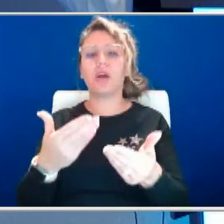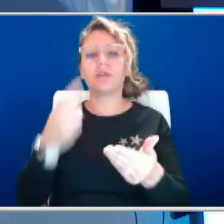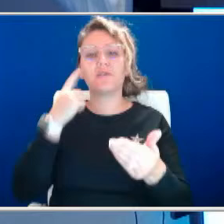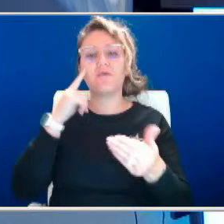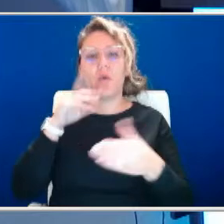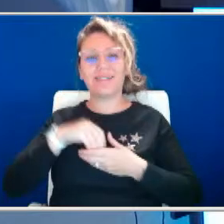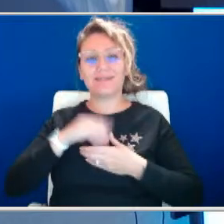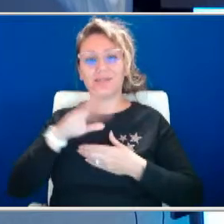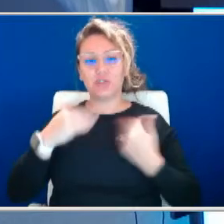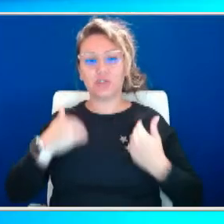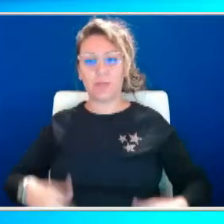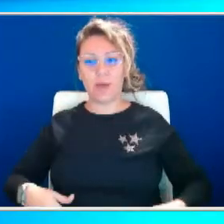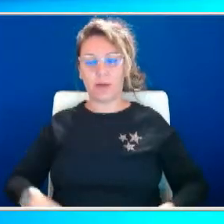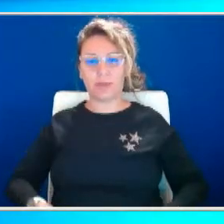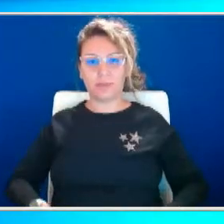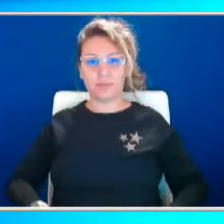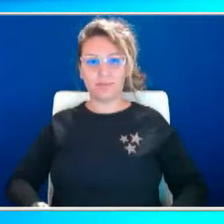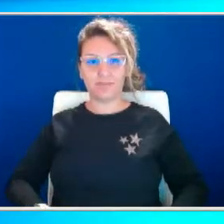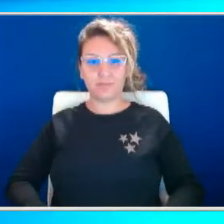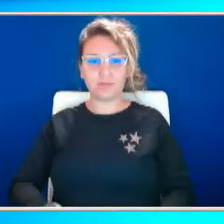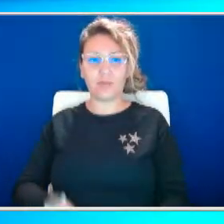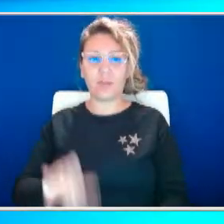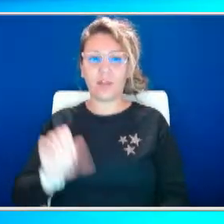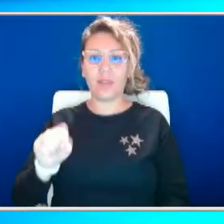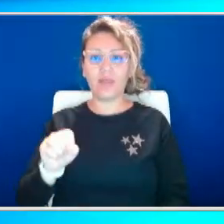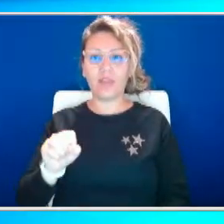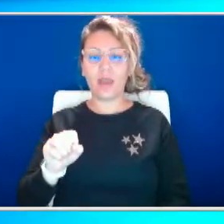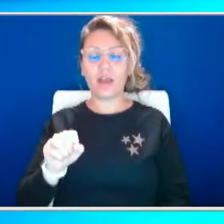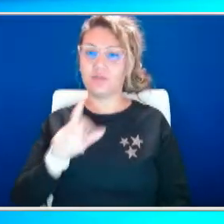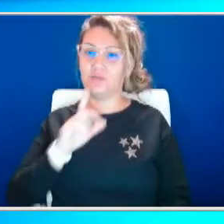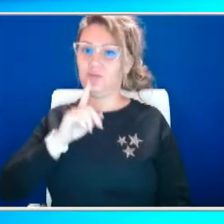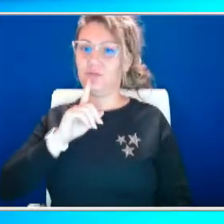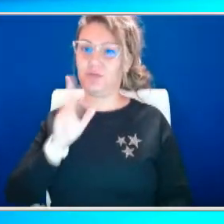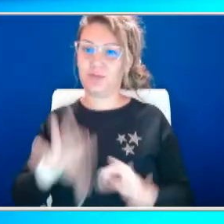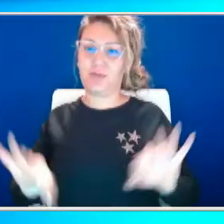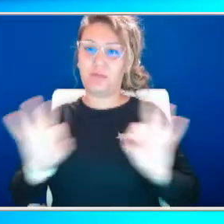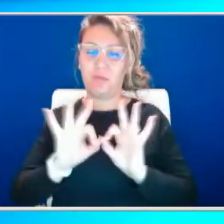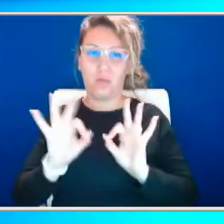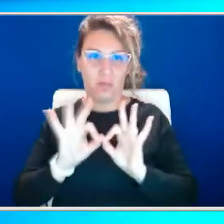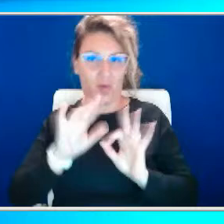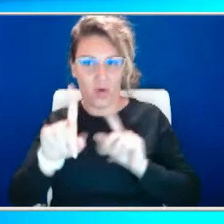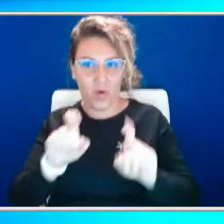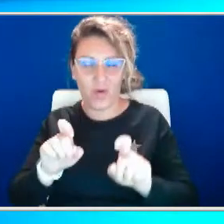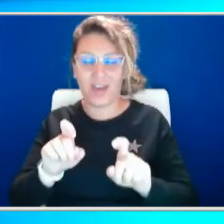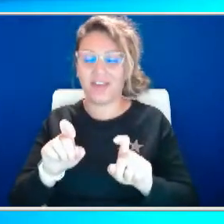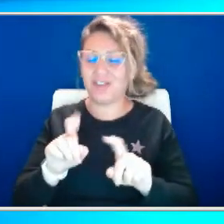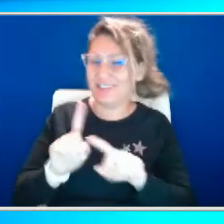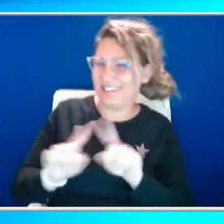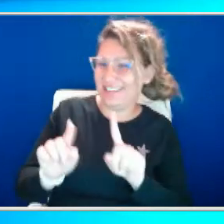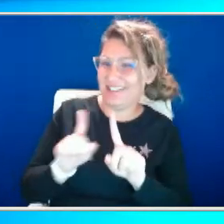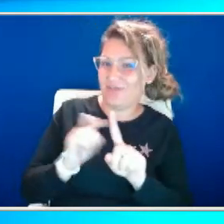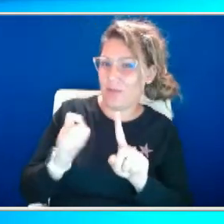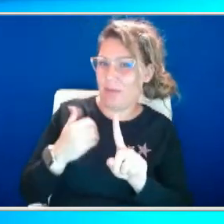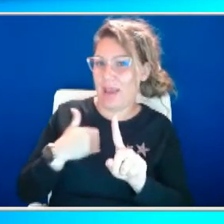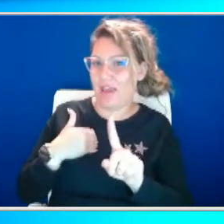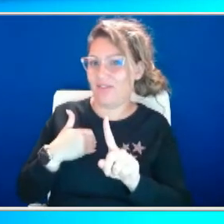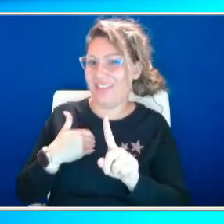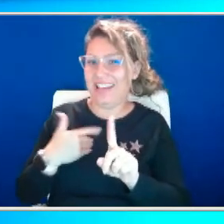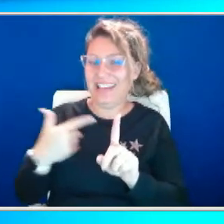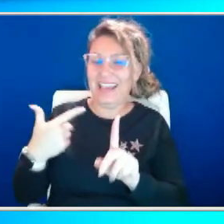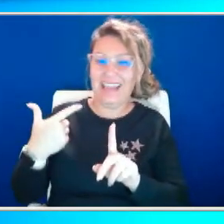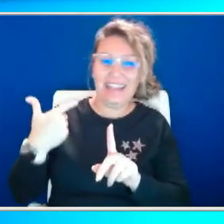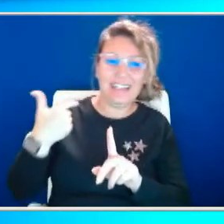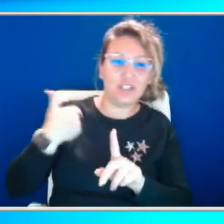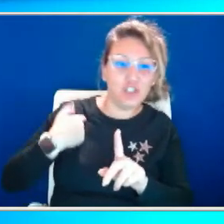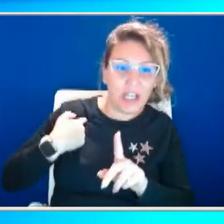Yeah, that's a really, you know, important question for people. It's a little bit different than, you know, having an injection or having, you know, taking